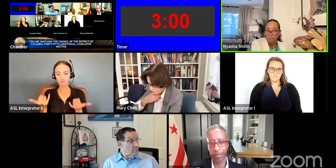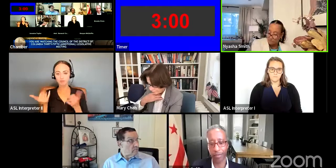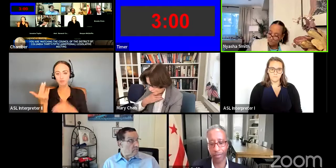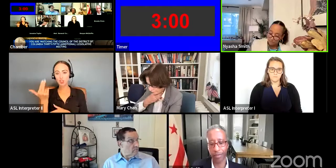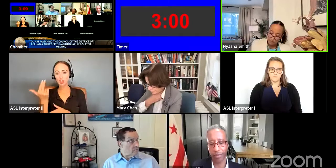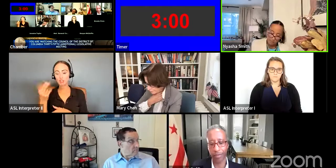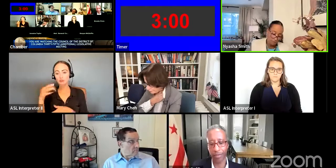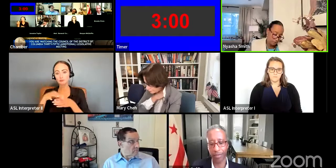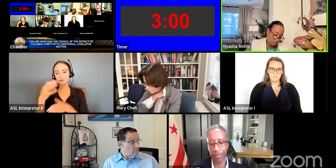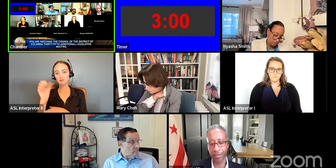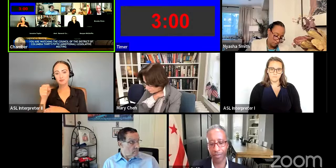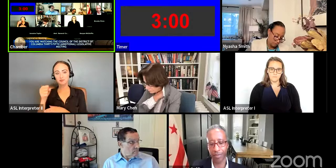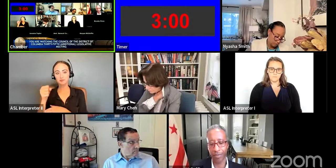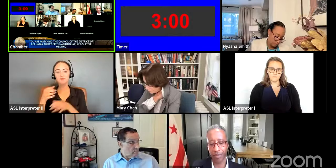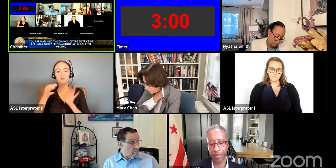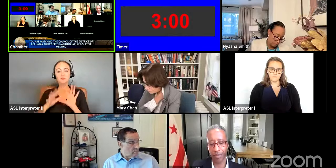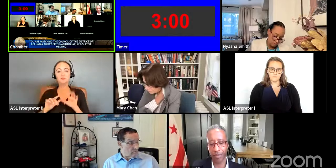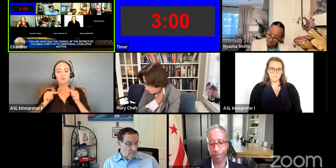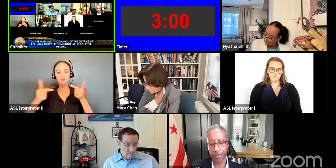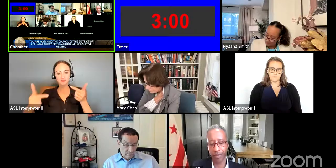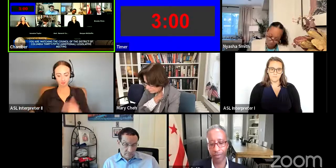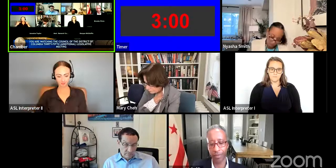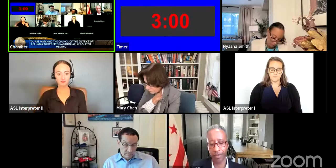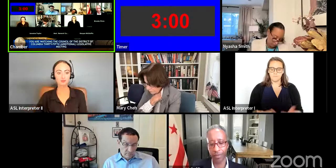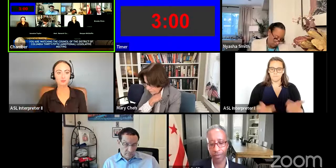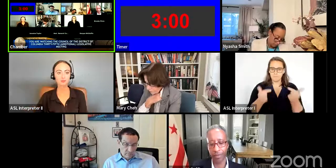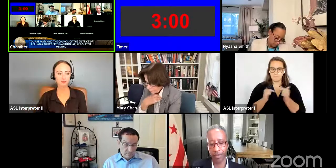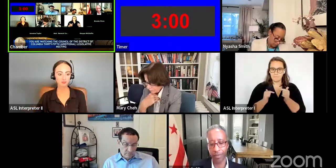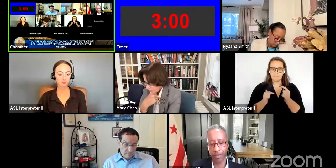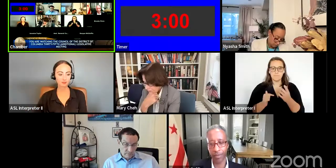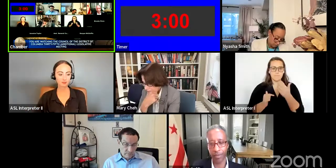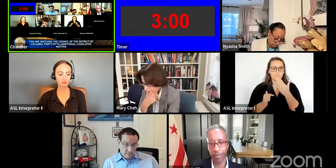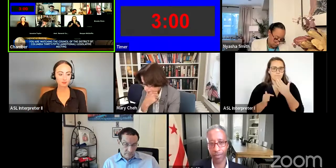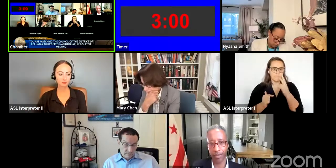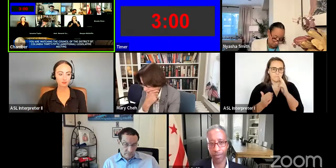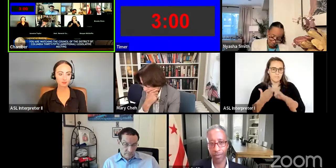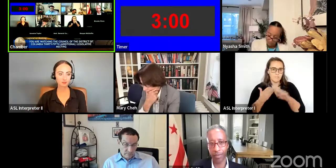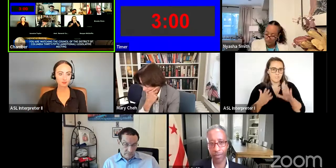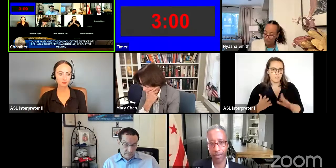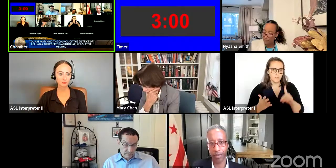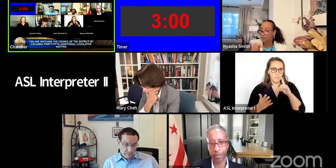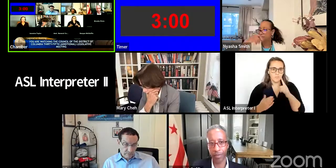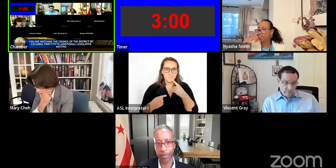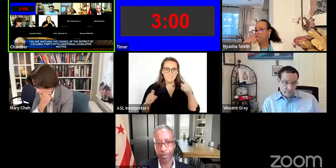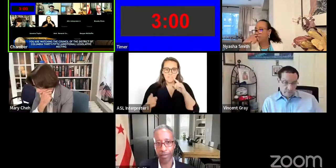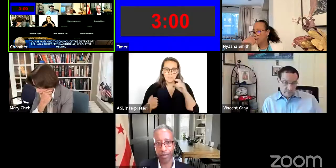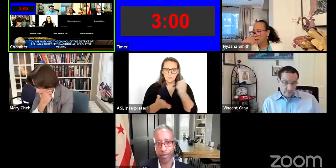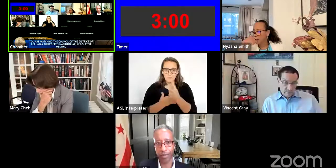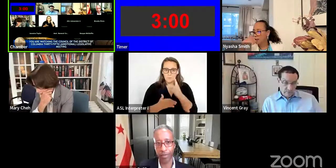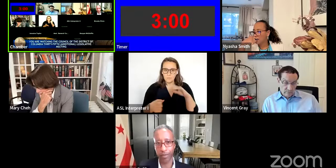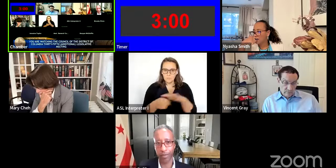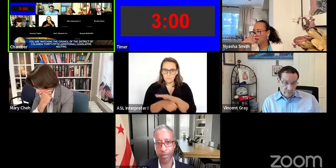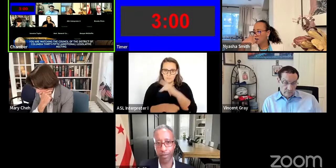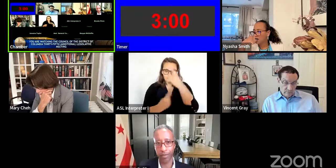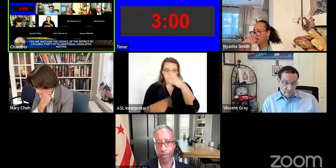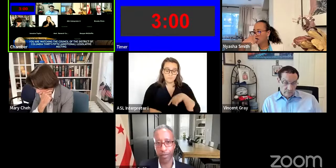yeses. Thank you, Madam Secretary. The declaration is approved unanimously. We have the underlying bill, Bill